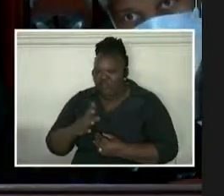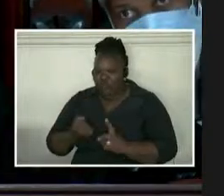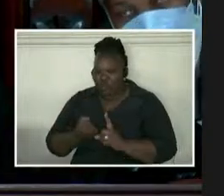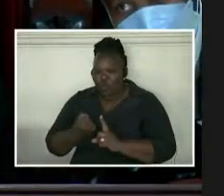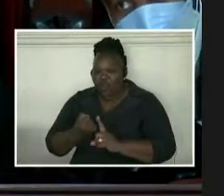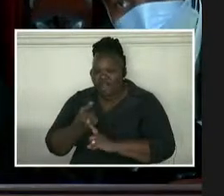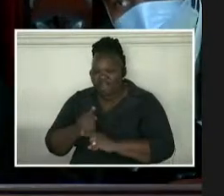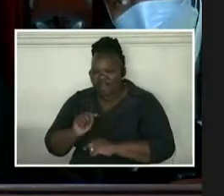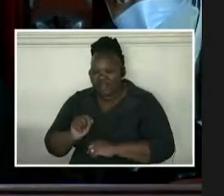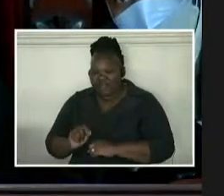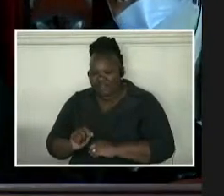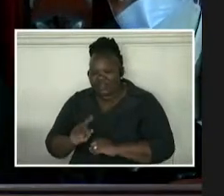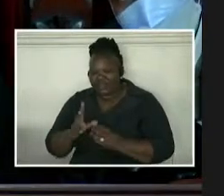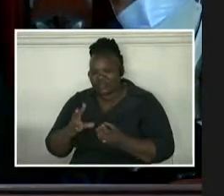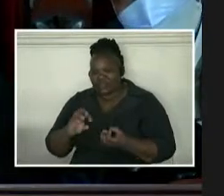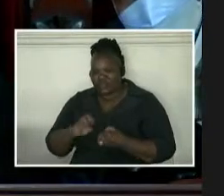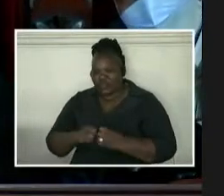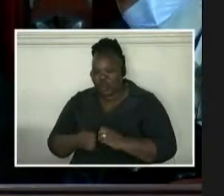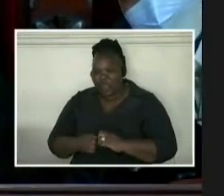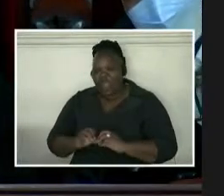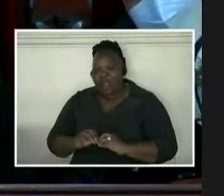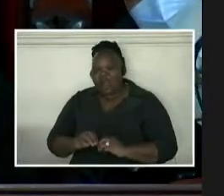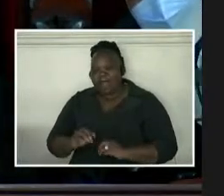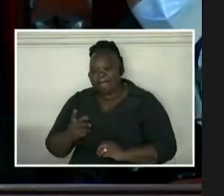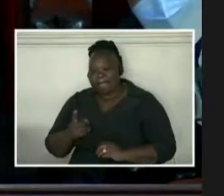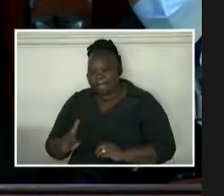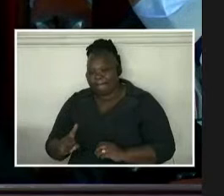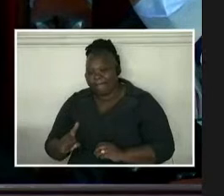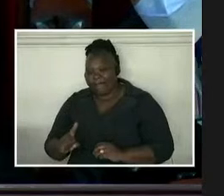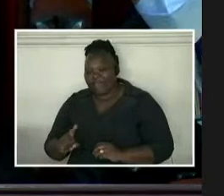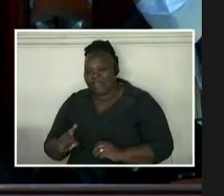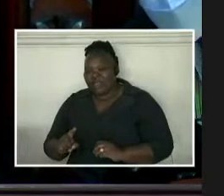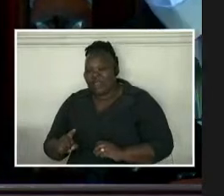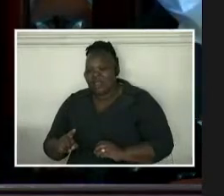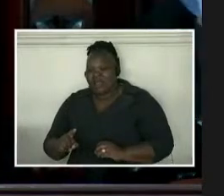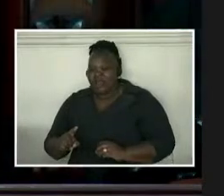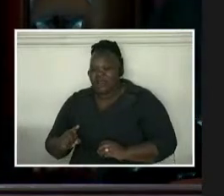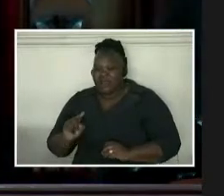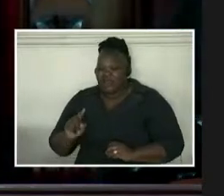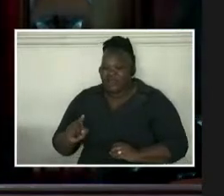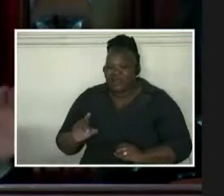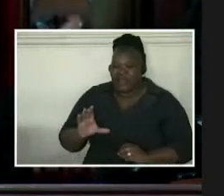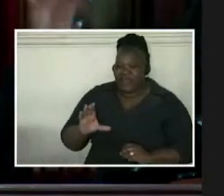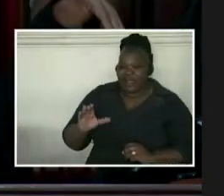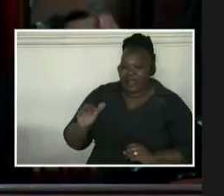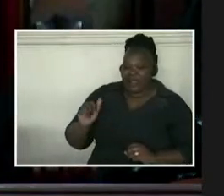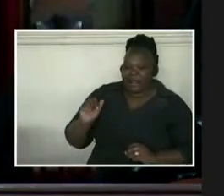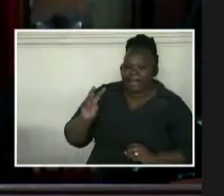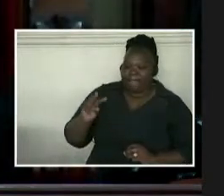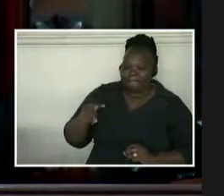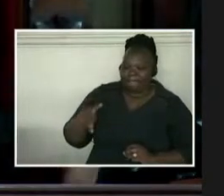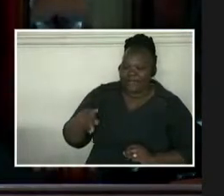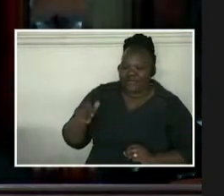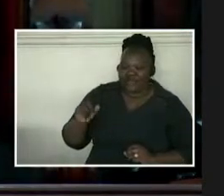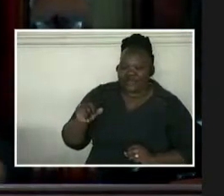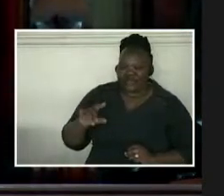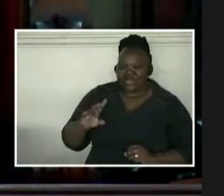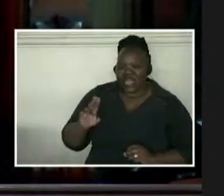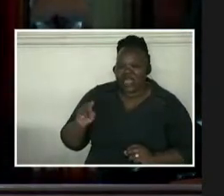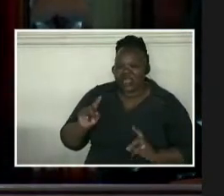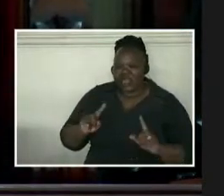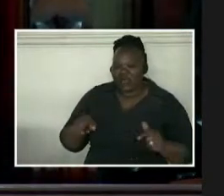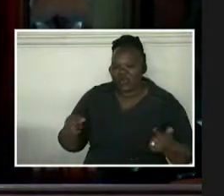serious problem however the anti-gp campaign and promotion should not be limited